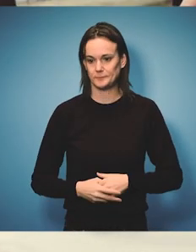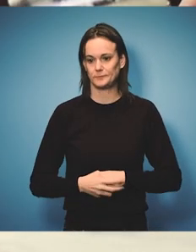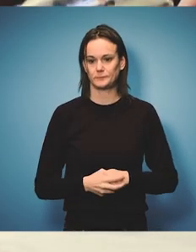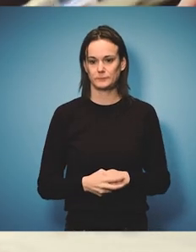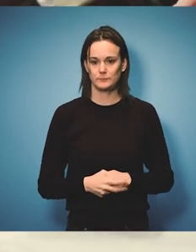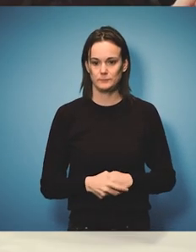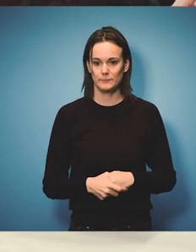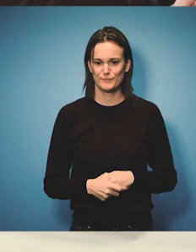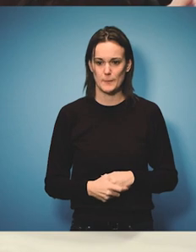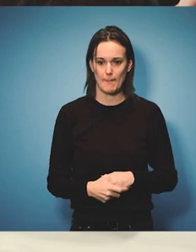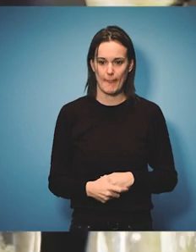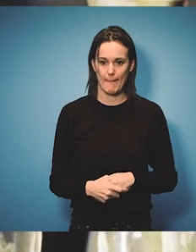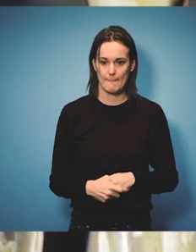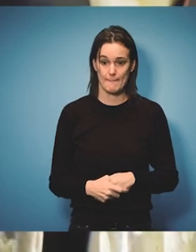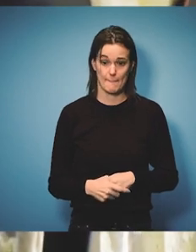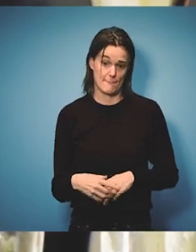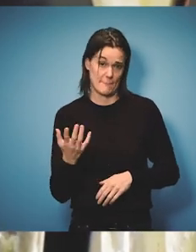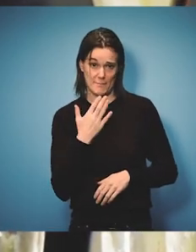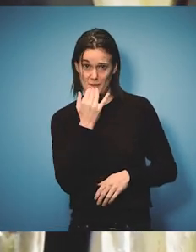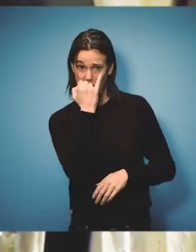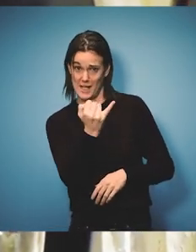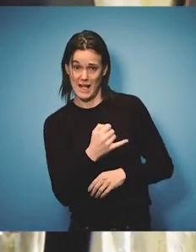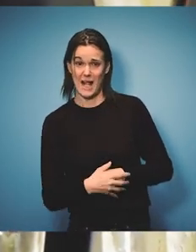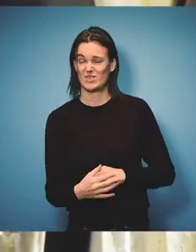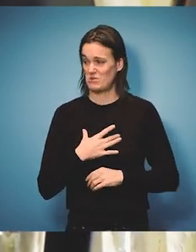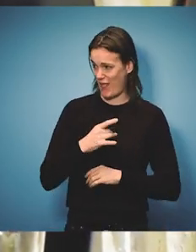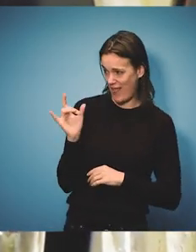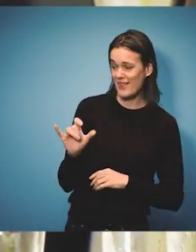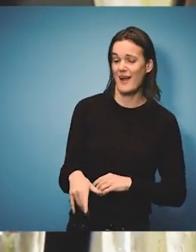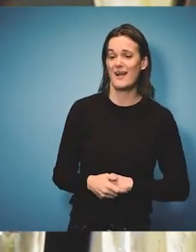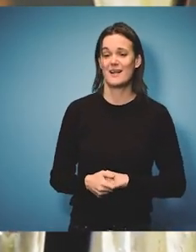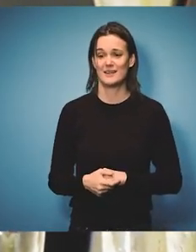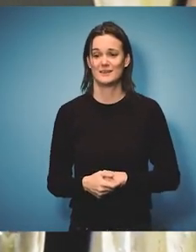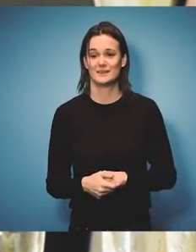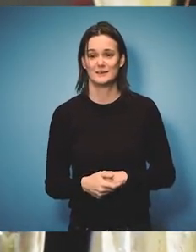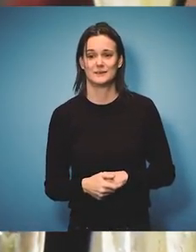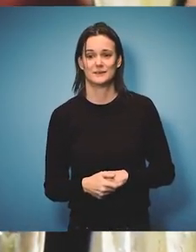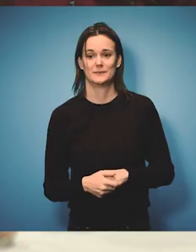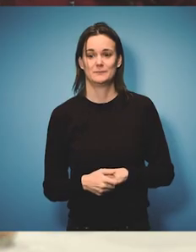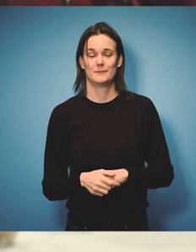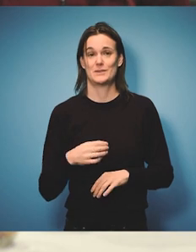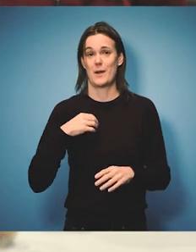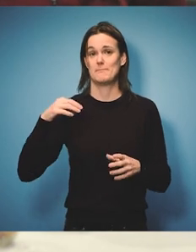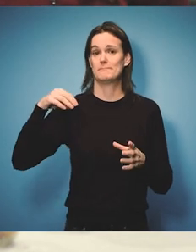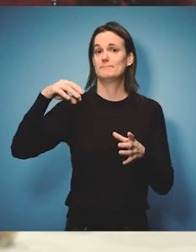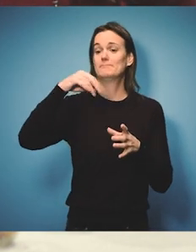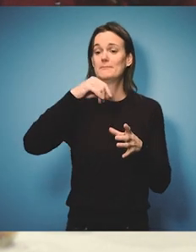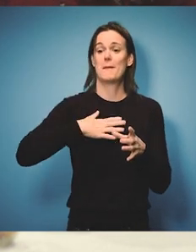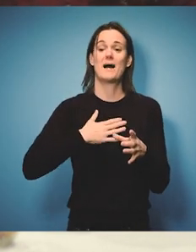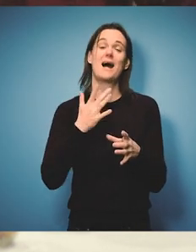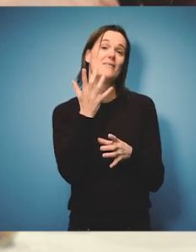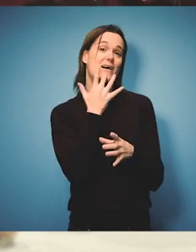already. Why don't we do this? I like the way you think. Now? And then I'm going to top it with my